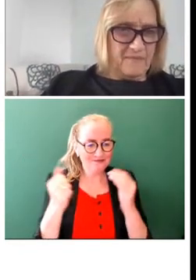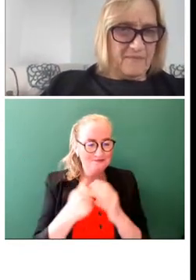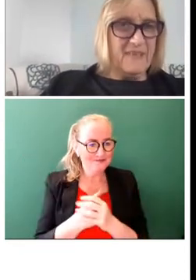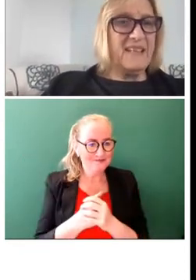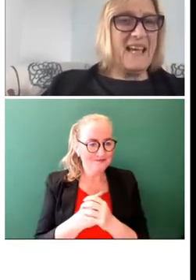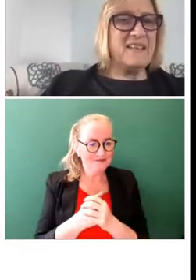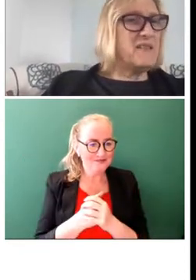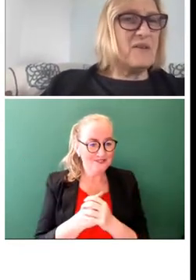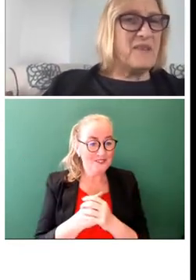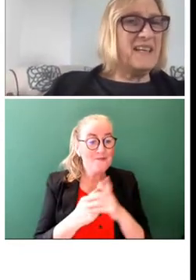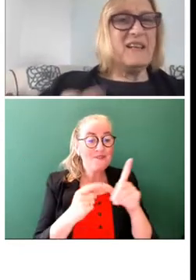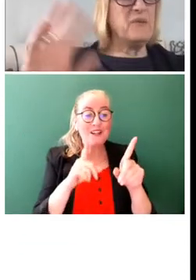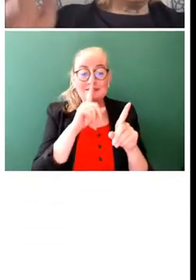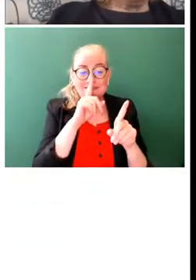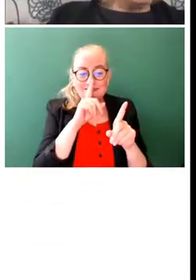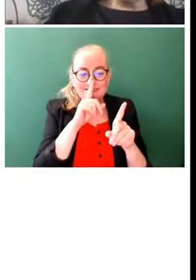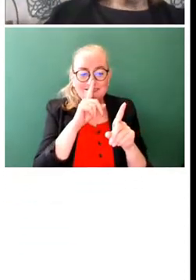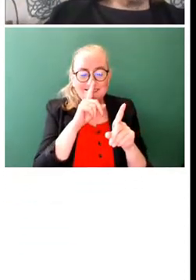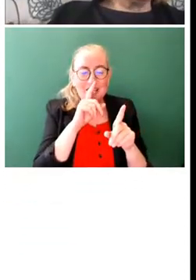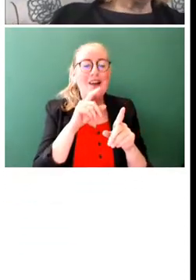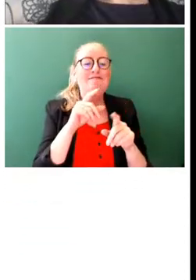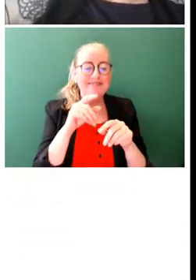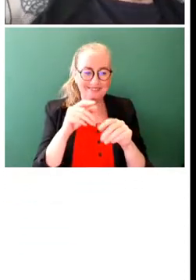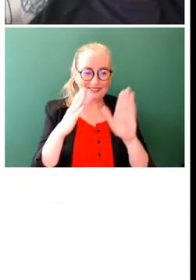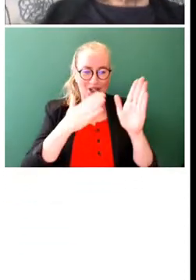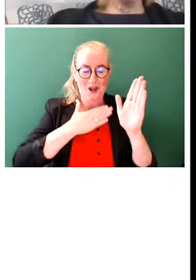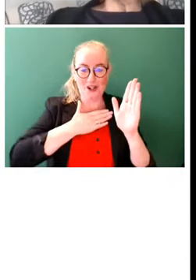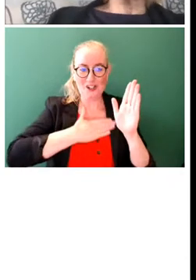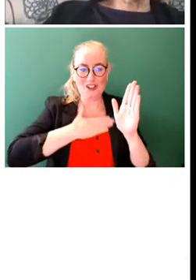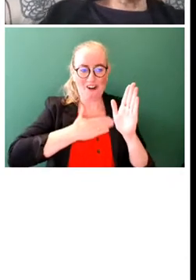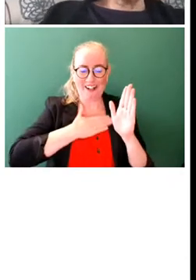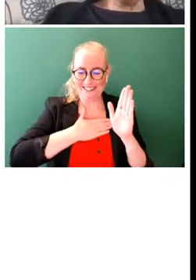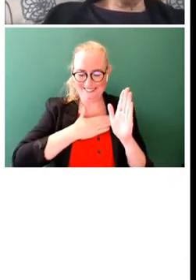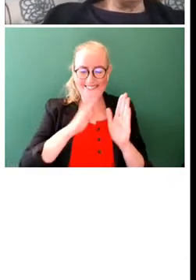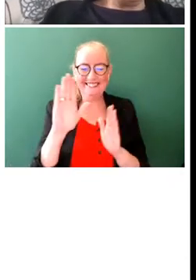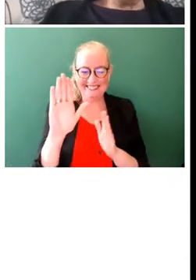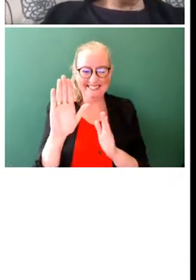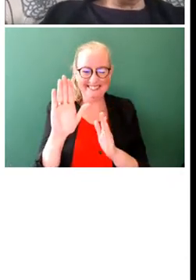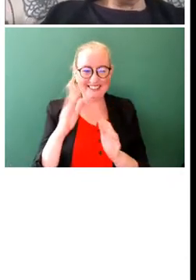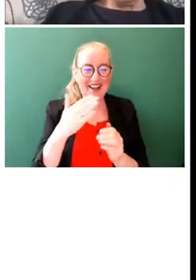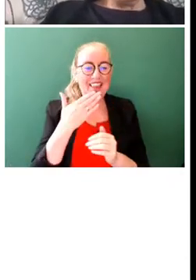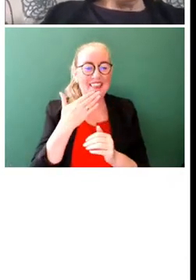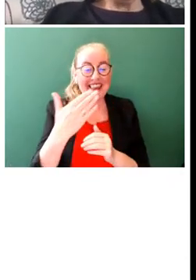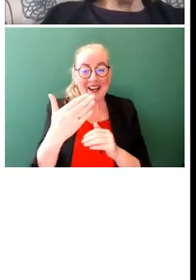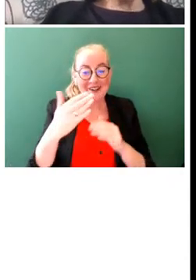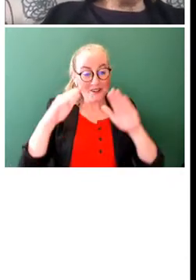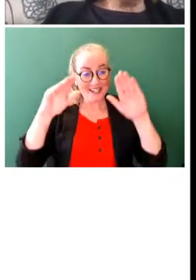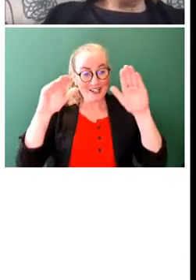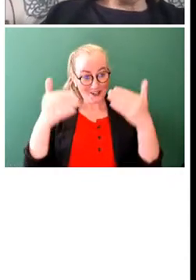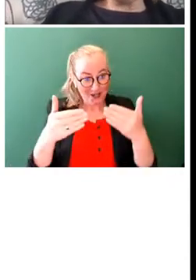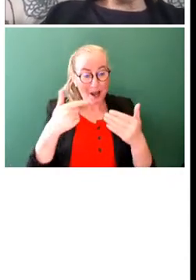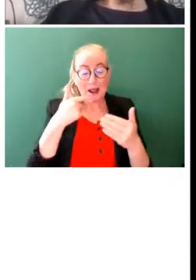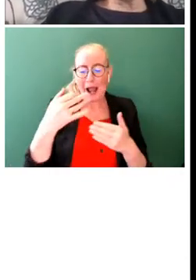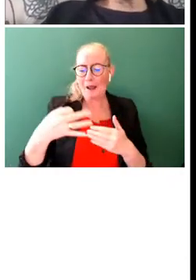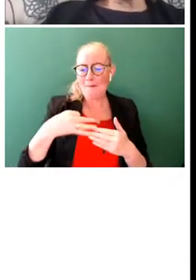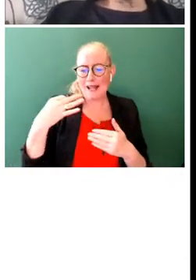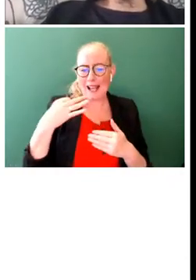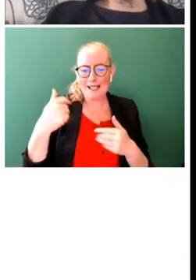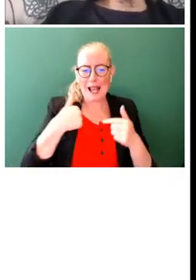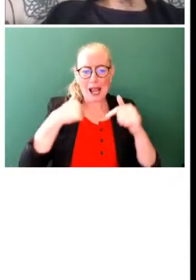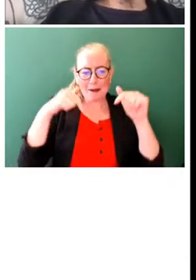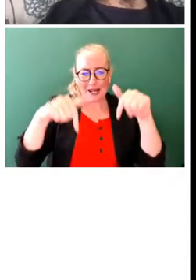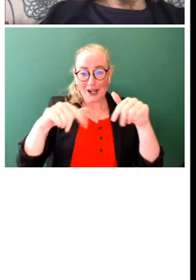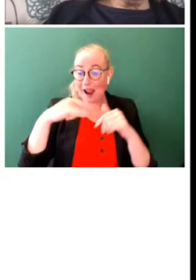You need to unmute yourself. Yeah, sorry. No, I thought it was. sorry. Thank you for that introduction. I'm delighted to be here. And I hope